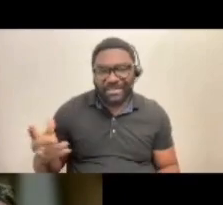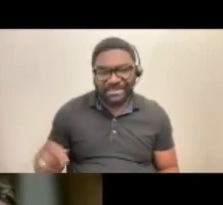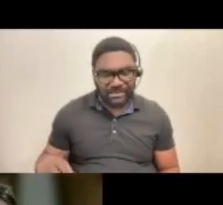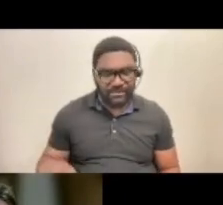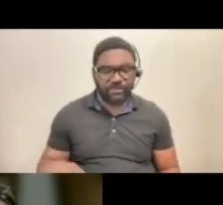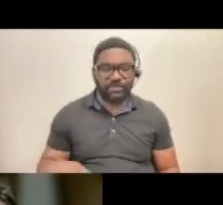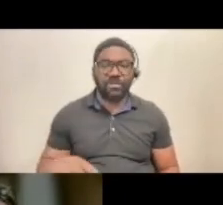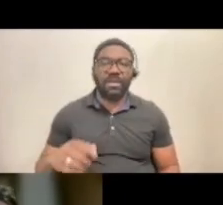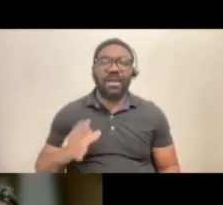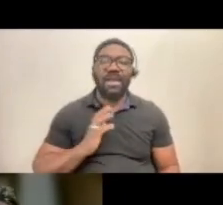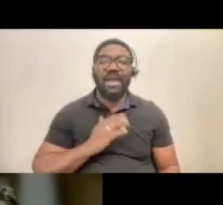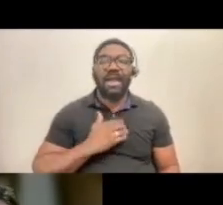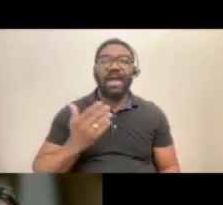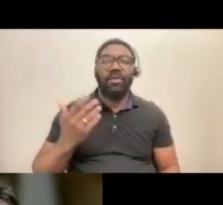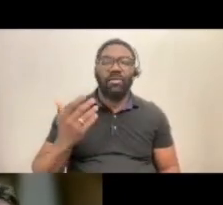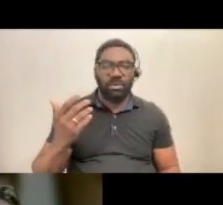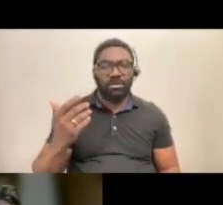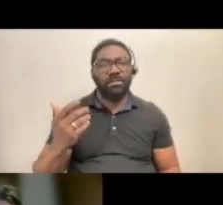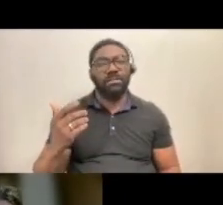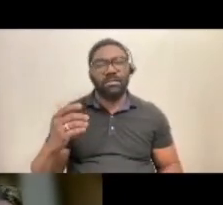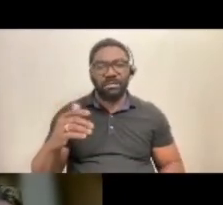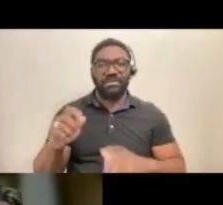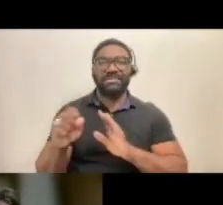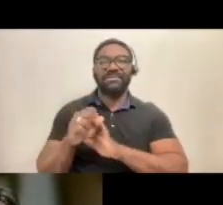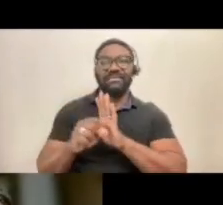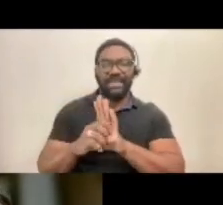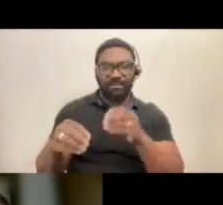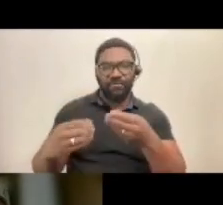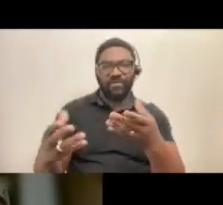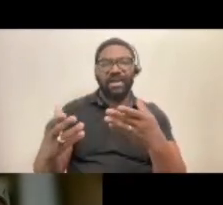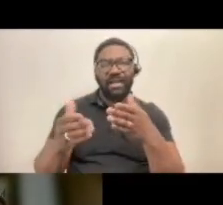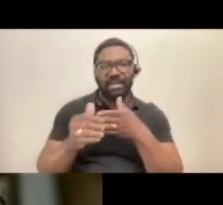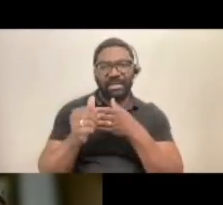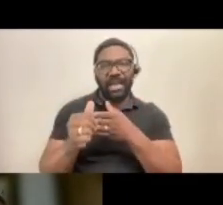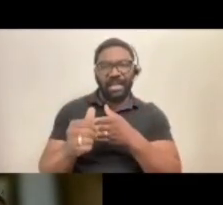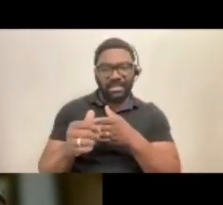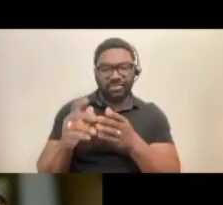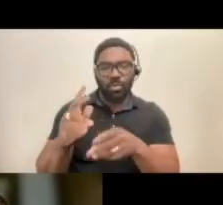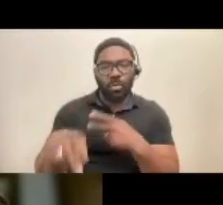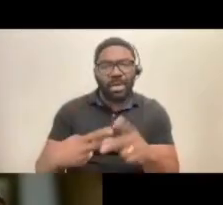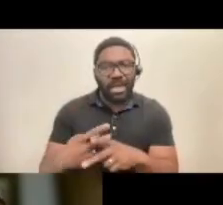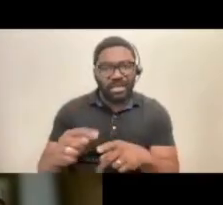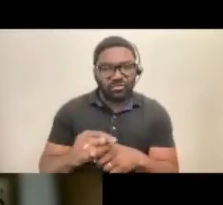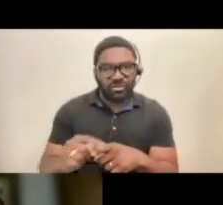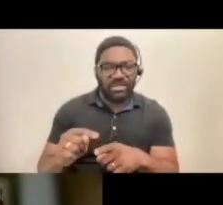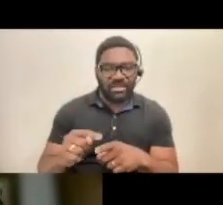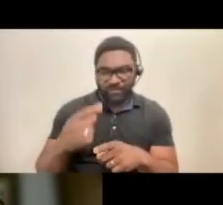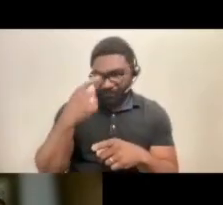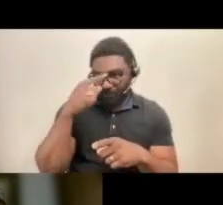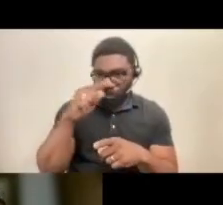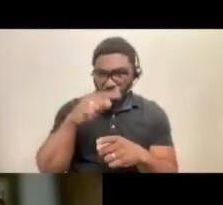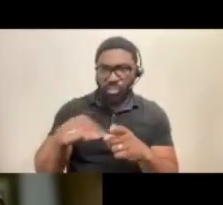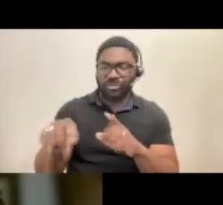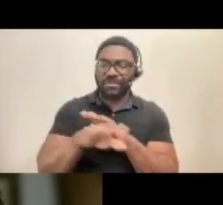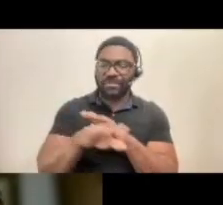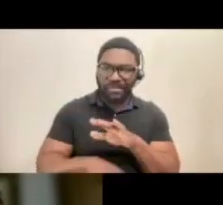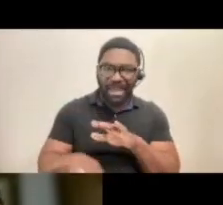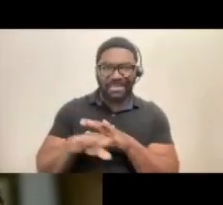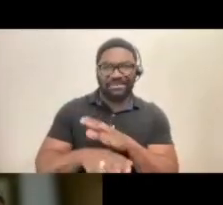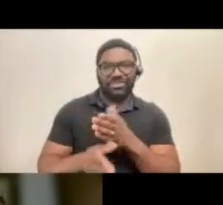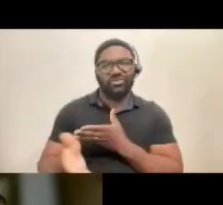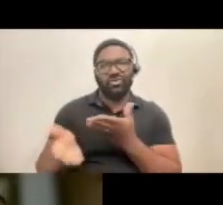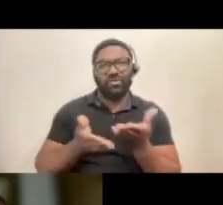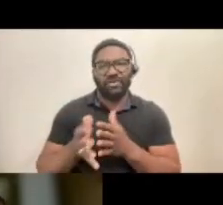our state legislature does provide some guidance around the type of training that needs to be provided for those basic and core fundamental